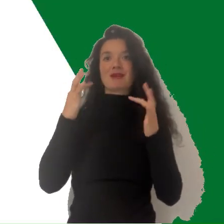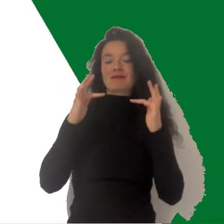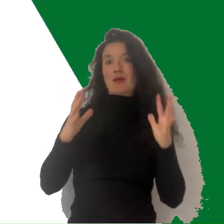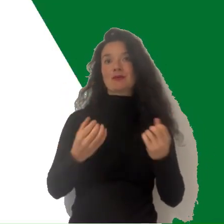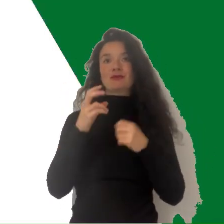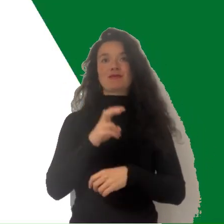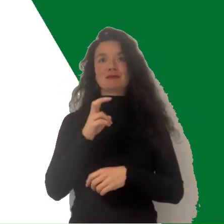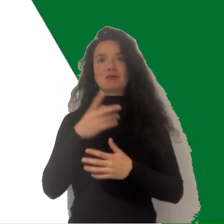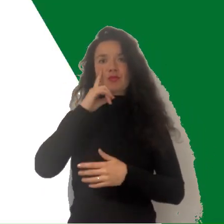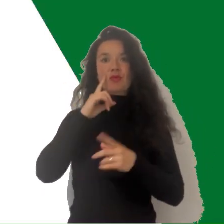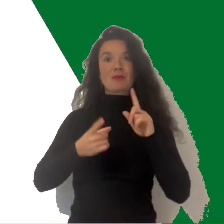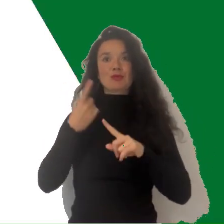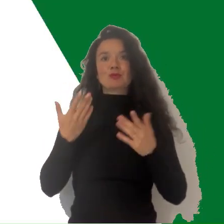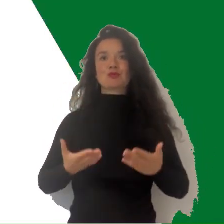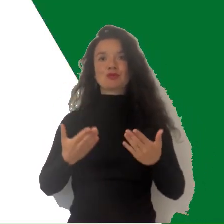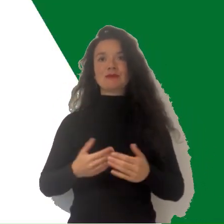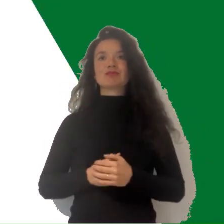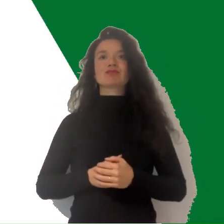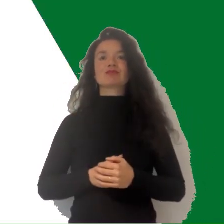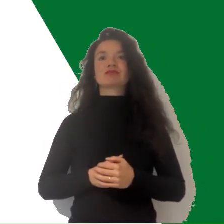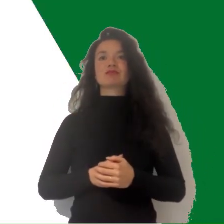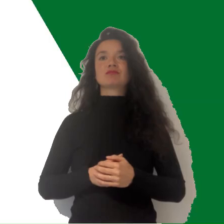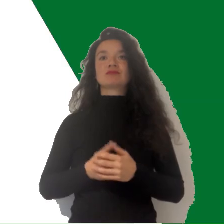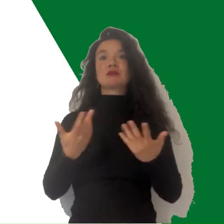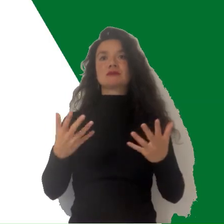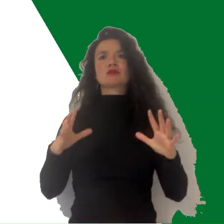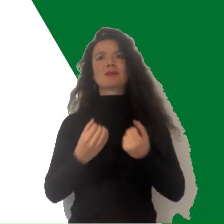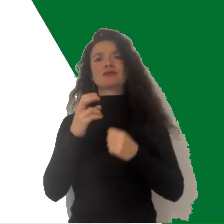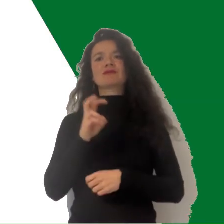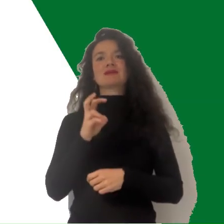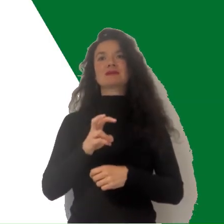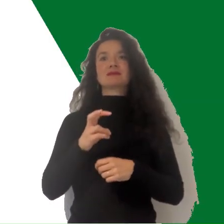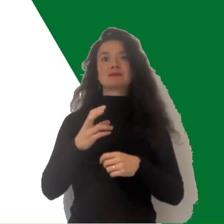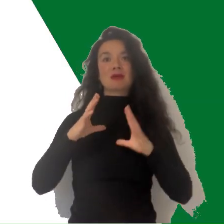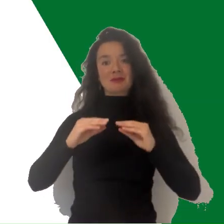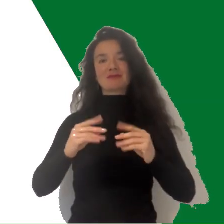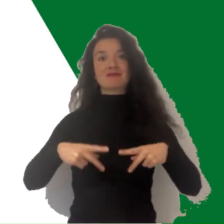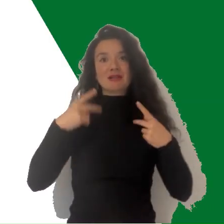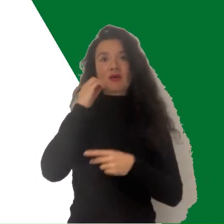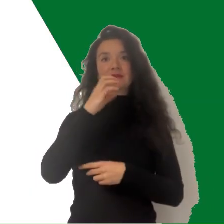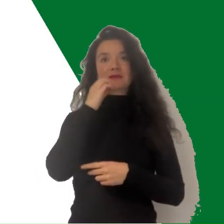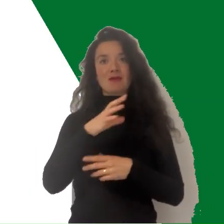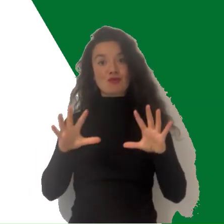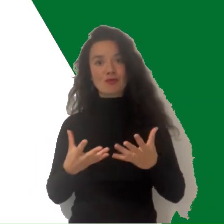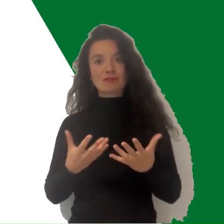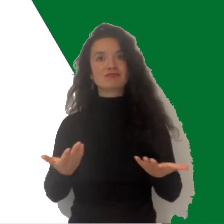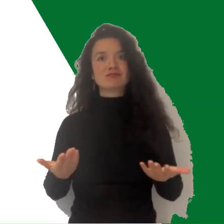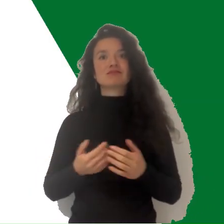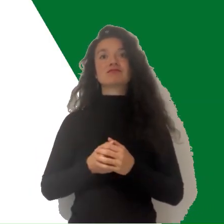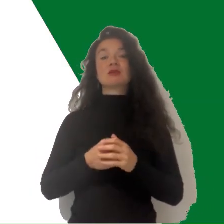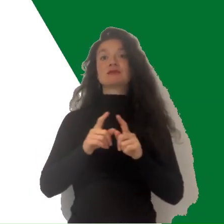And here we'll have a very short summary of topic 1 of this webinar series.